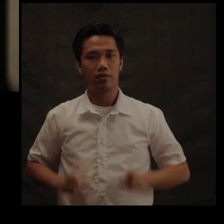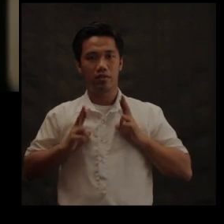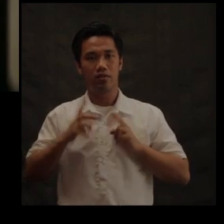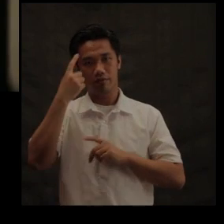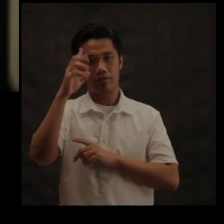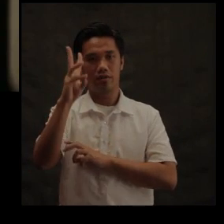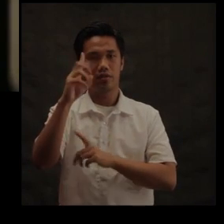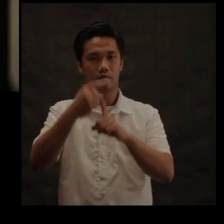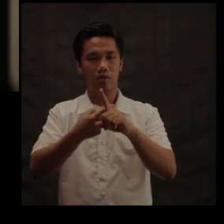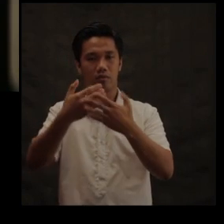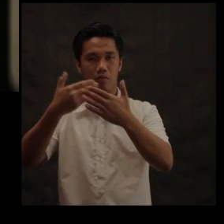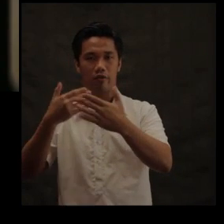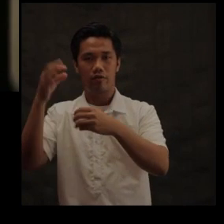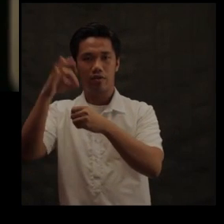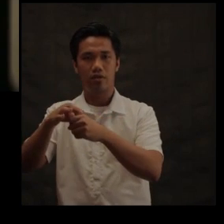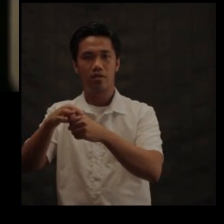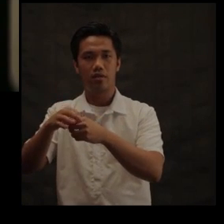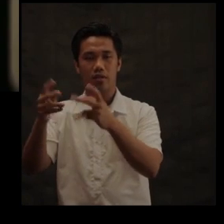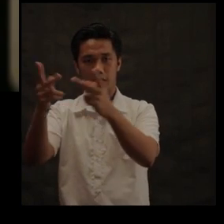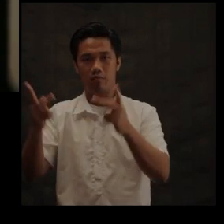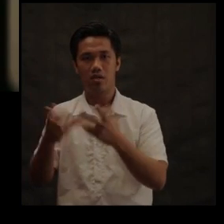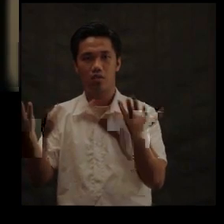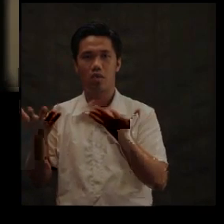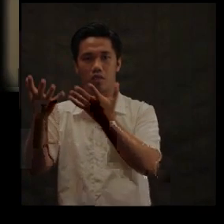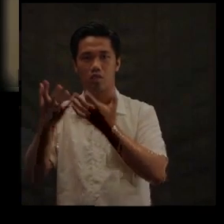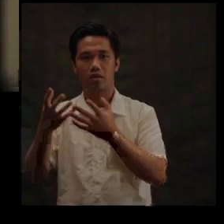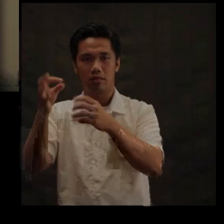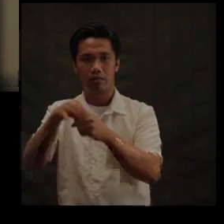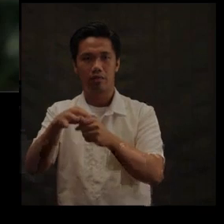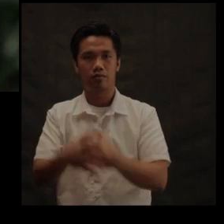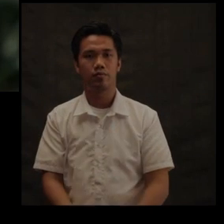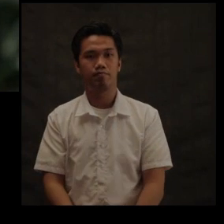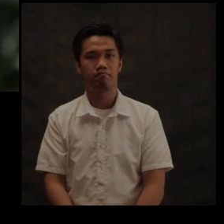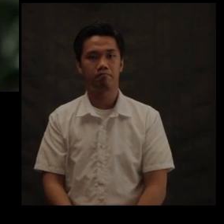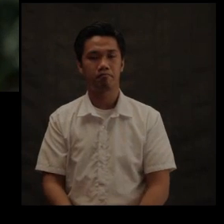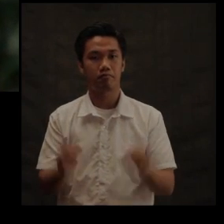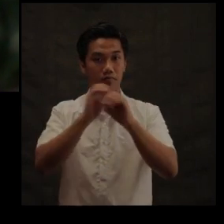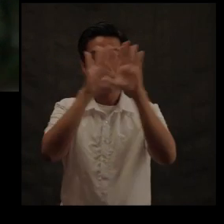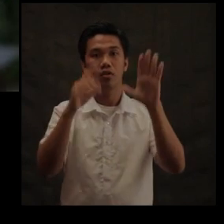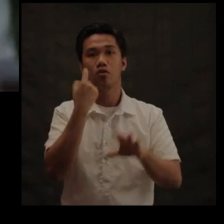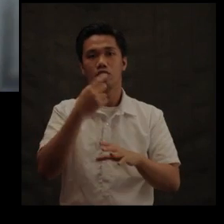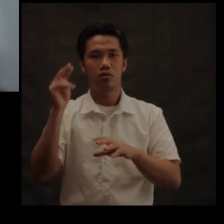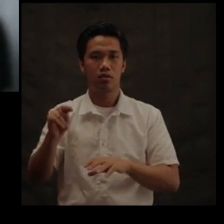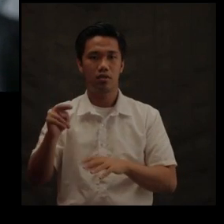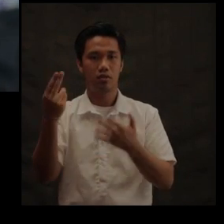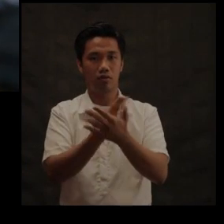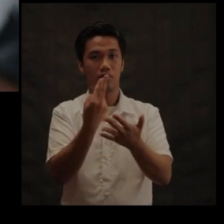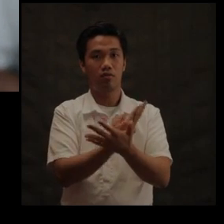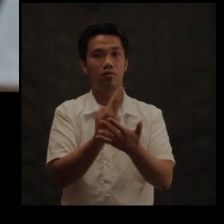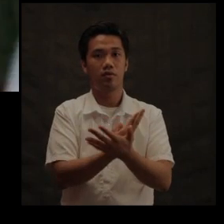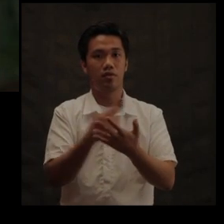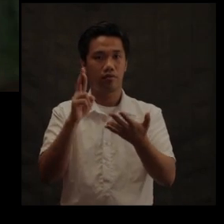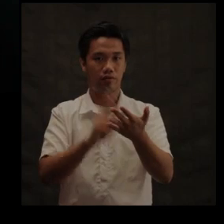for 6 months immediately before the election in the place where they intend to vote. It also clarifies who need to update